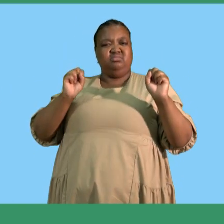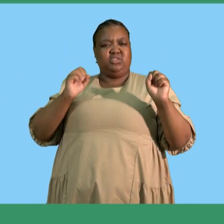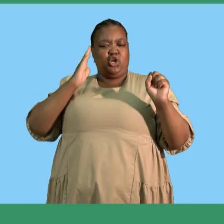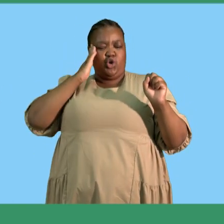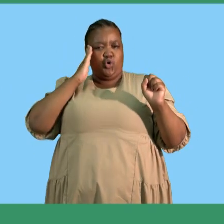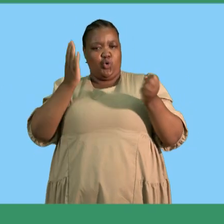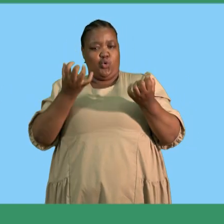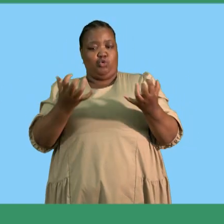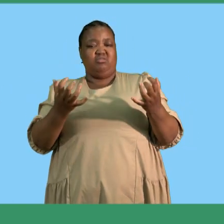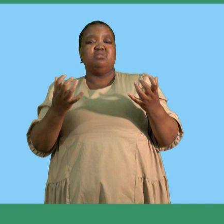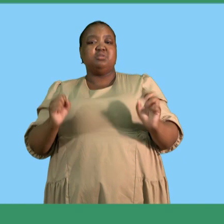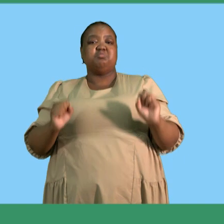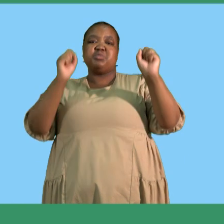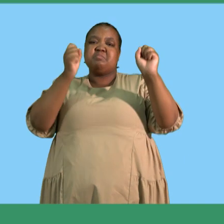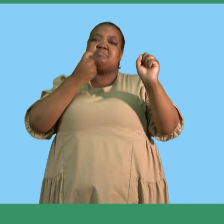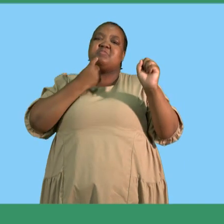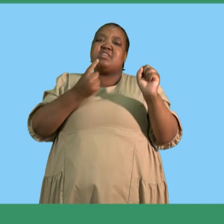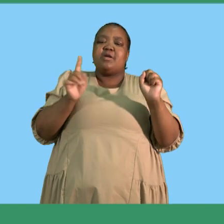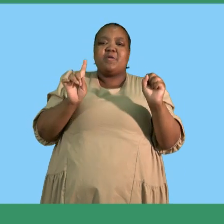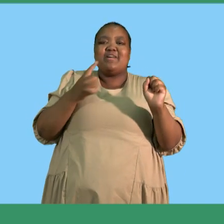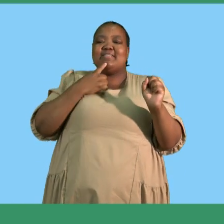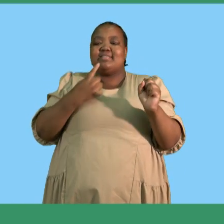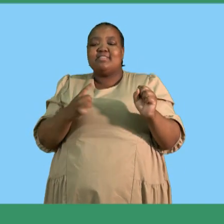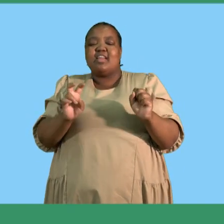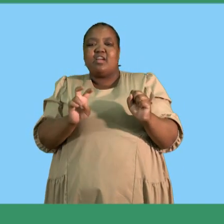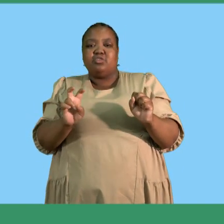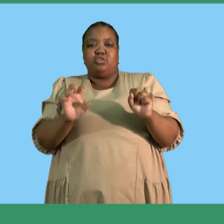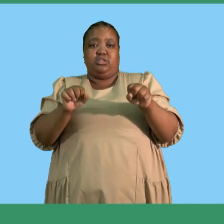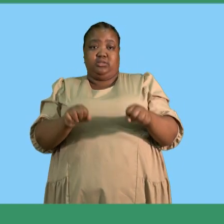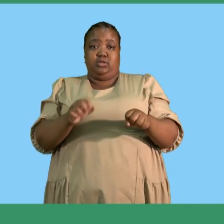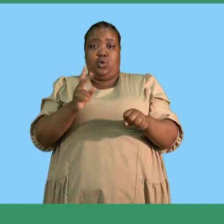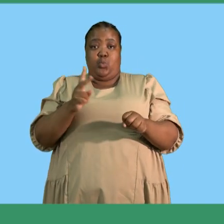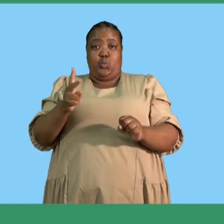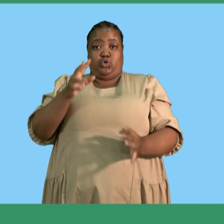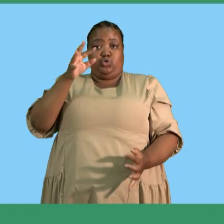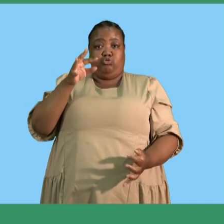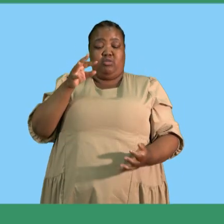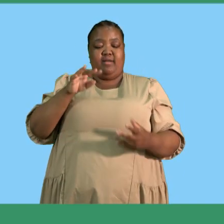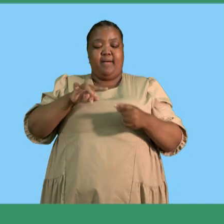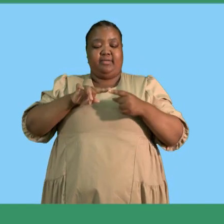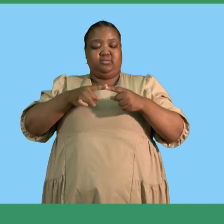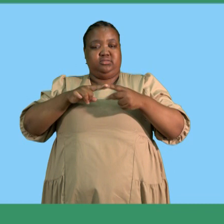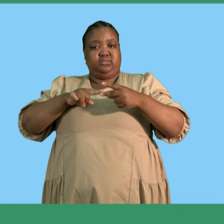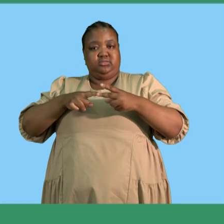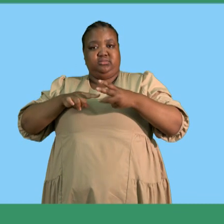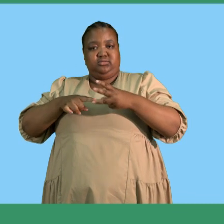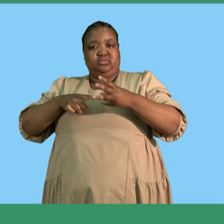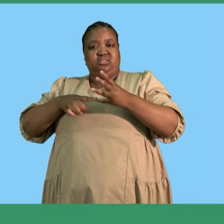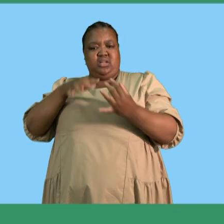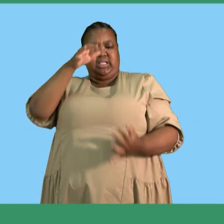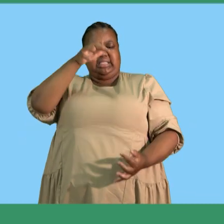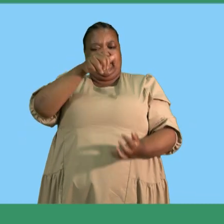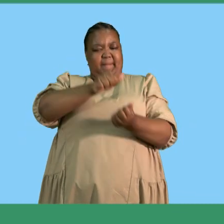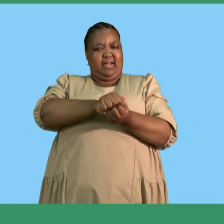to say and how to say it. Then you must also summarize your main facts so that